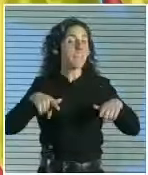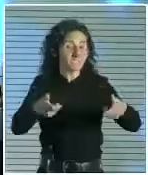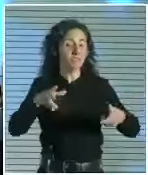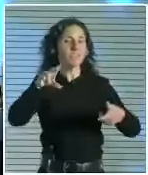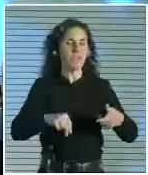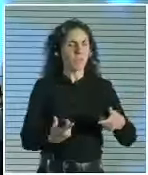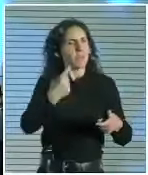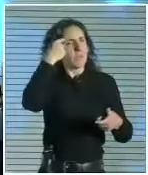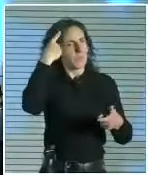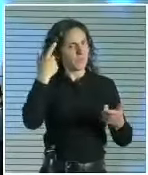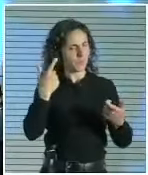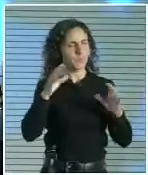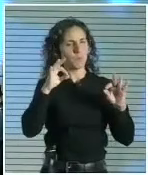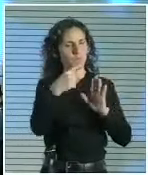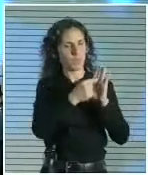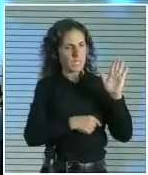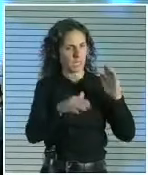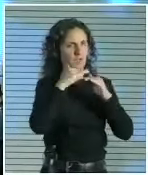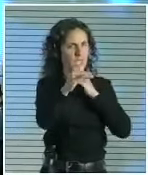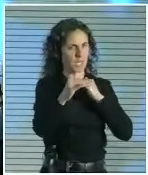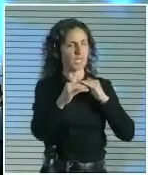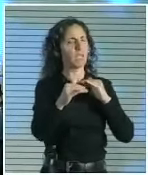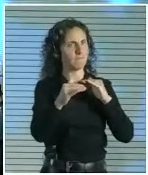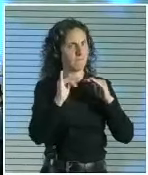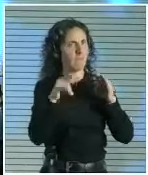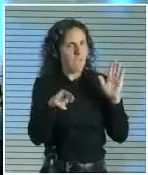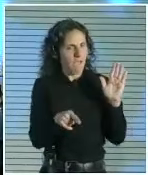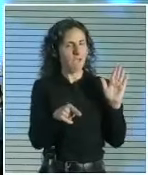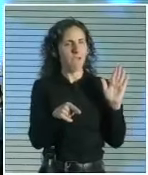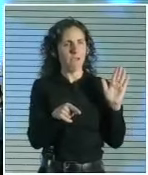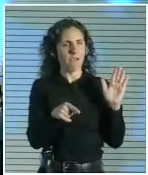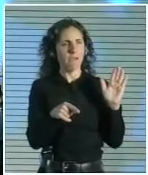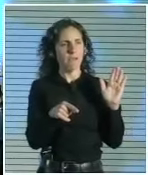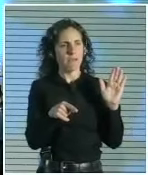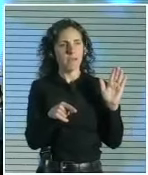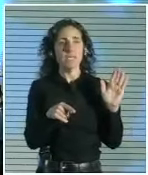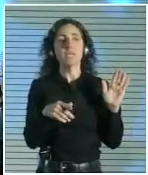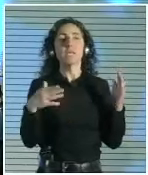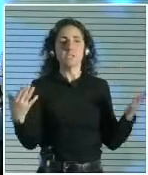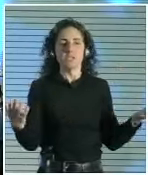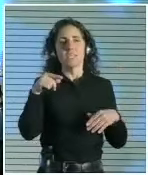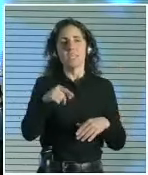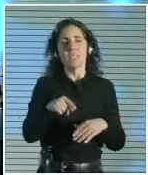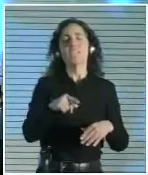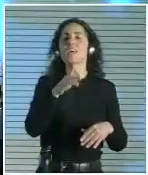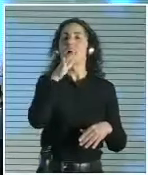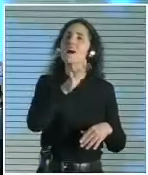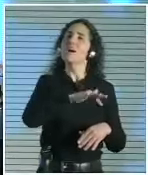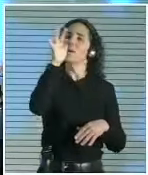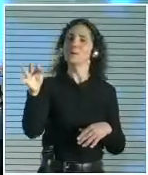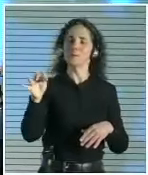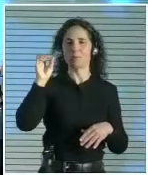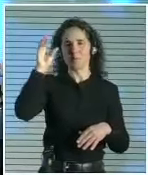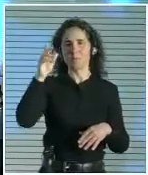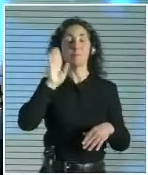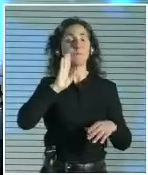brings me to our next speaker. Waste is a very relevant issue in general, of course, but also